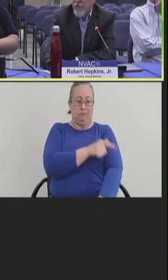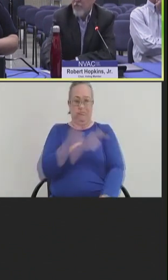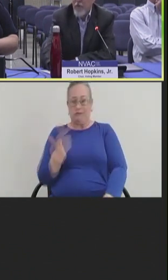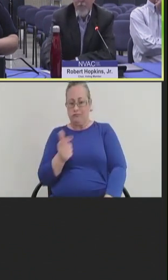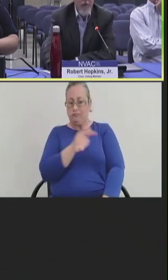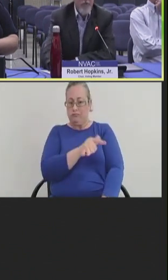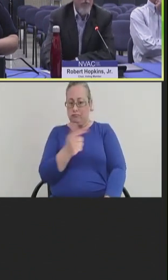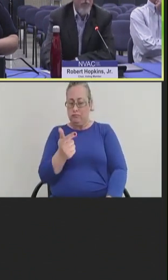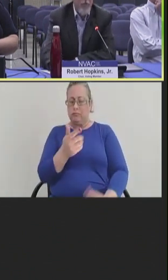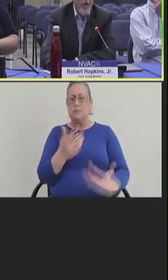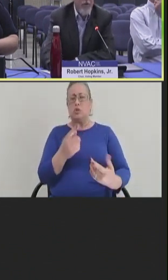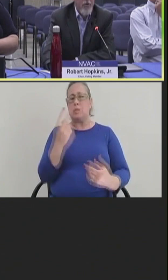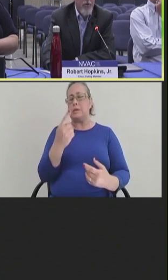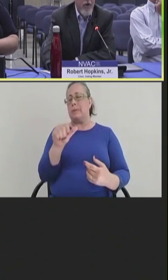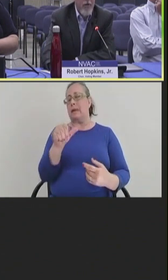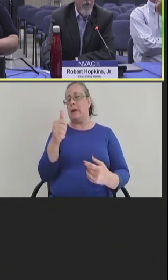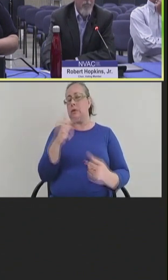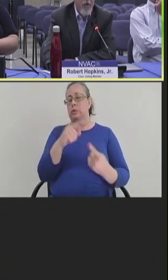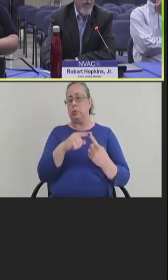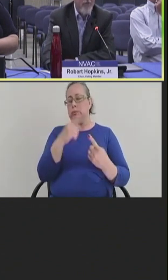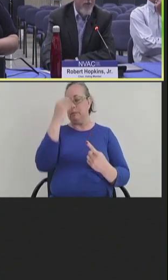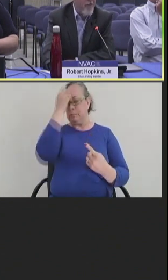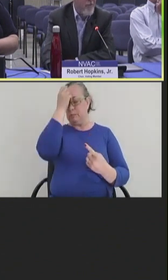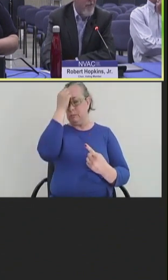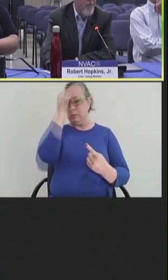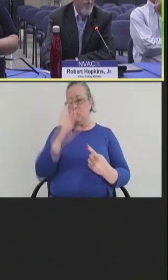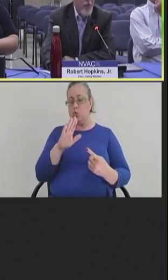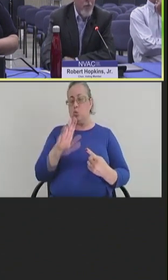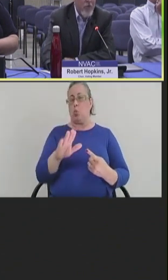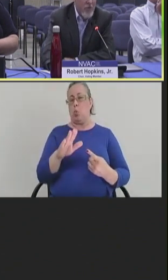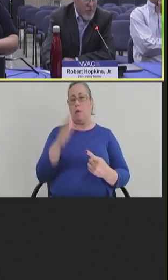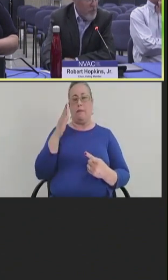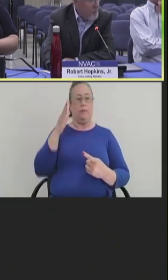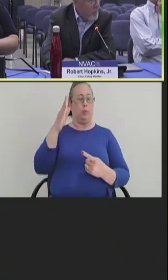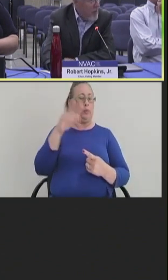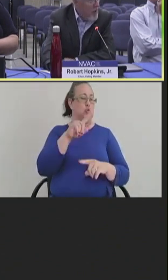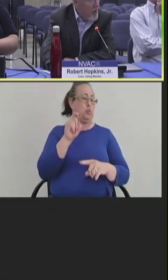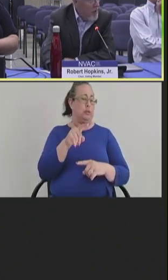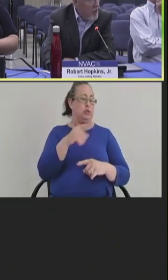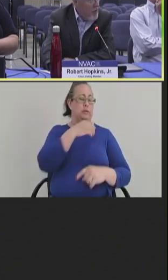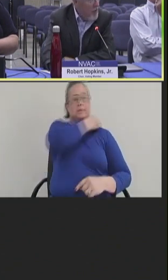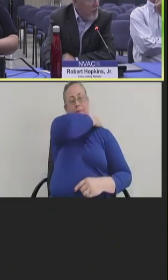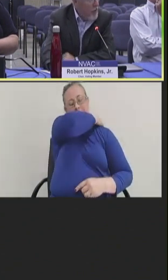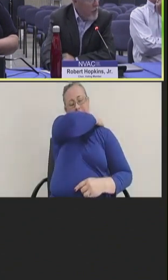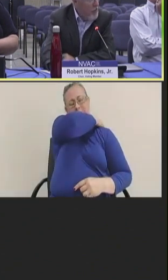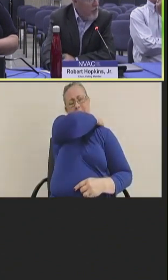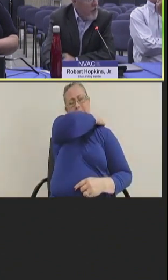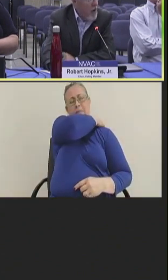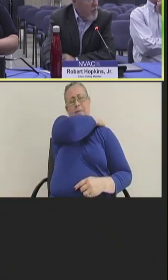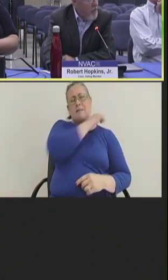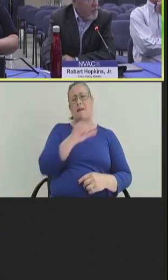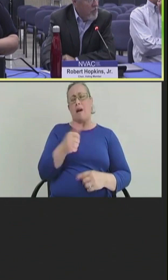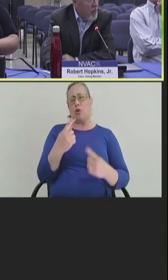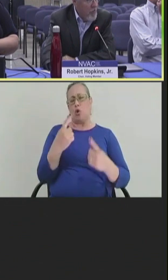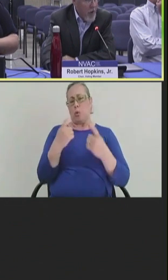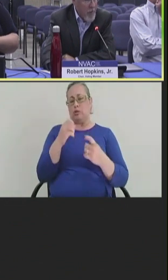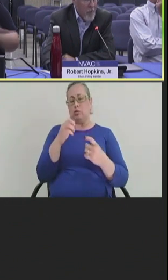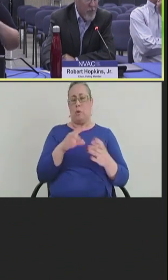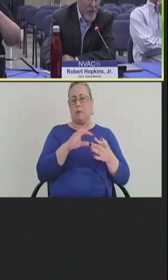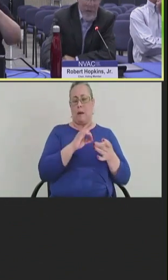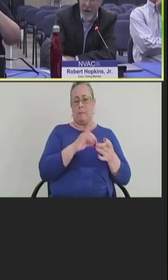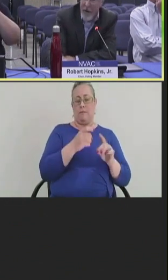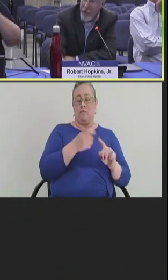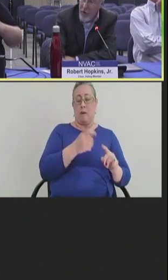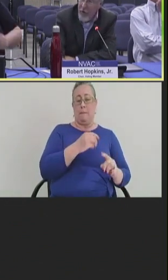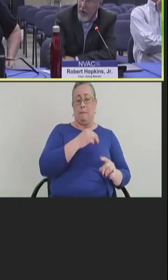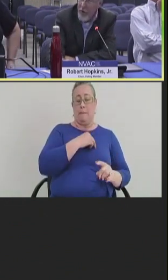So something else to throw into your mix of future questions. Are there any other questions or comments from members of the